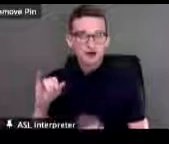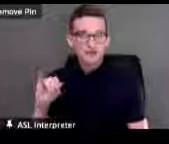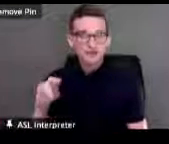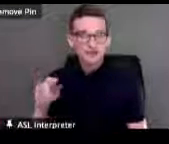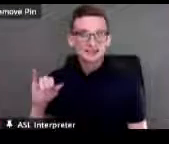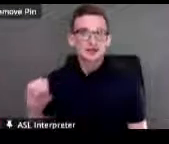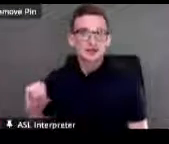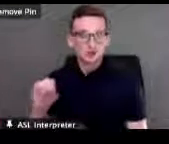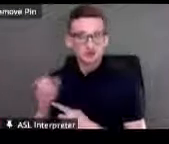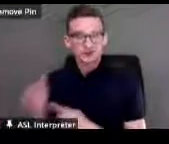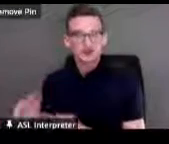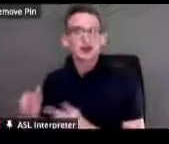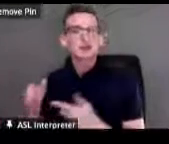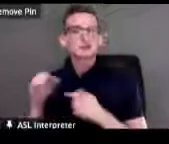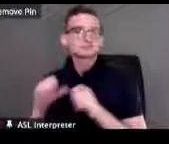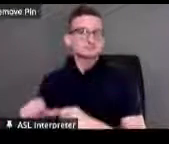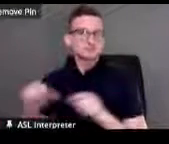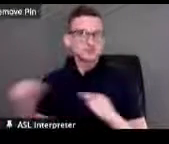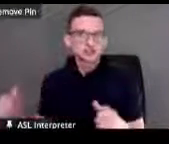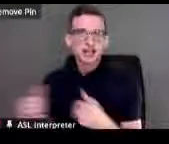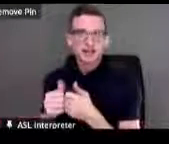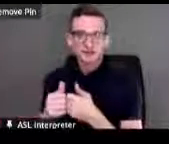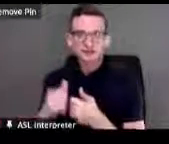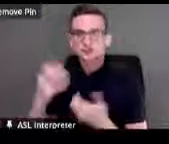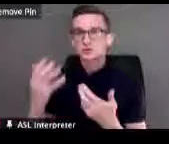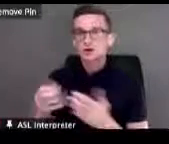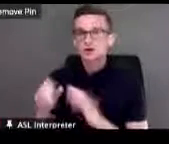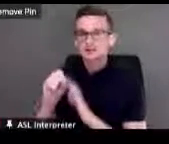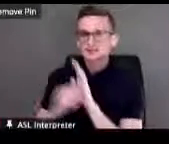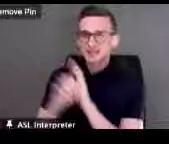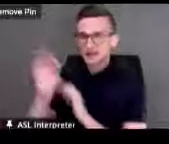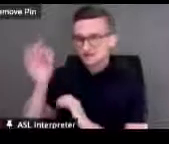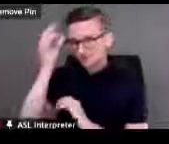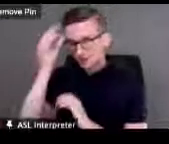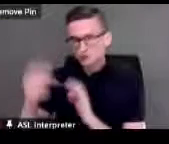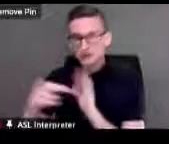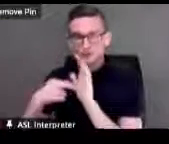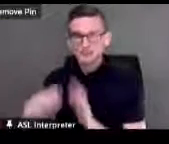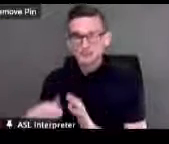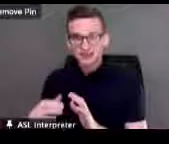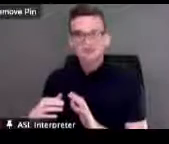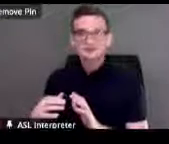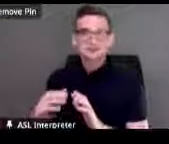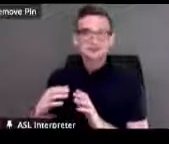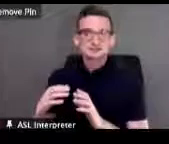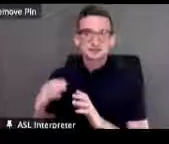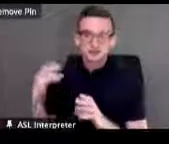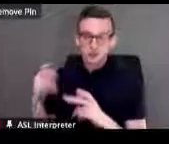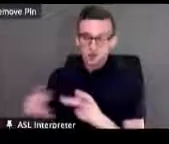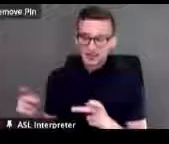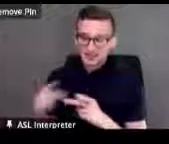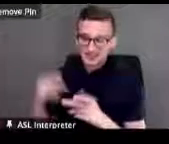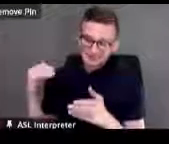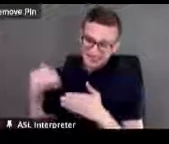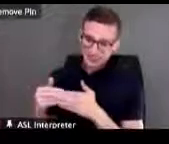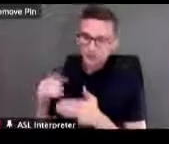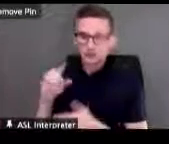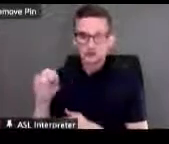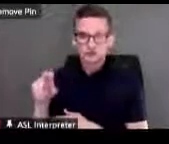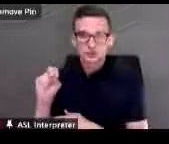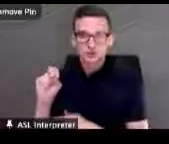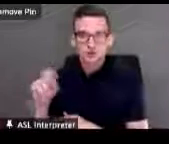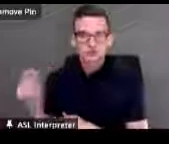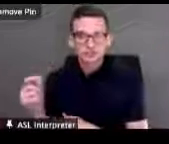federal representatives located distant from the needs and concerns of Zone G. Thank you very much.